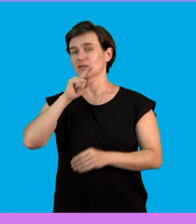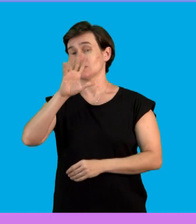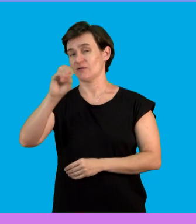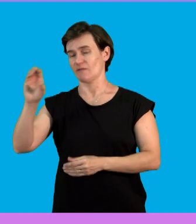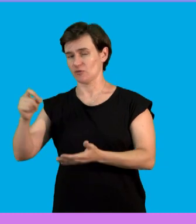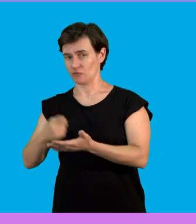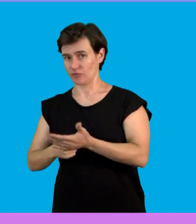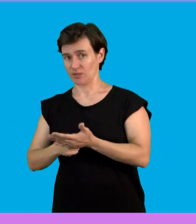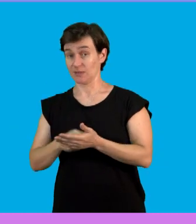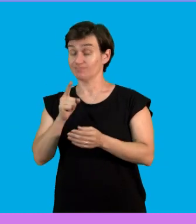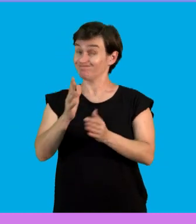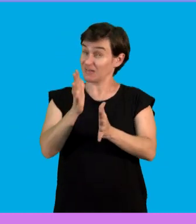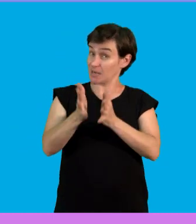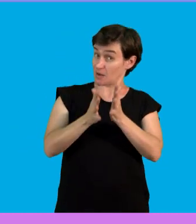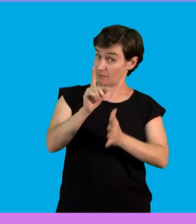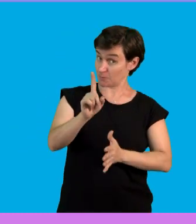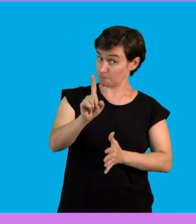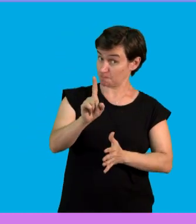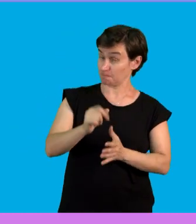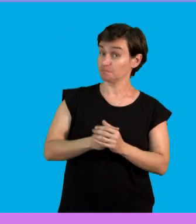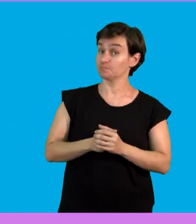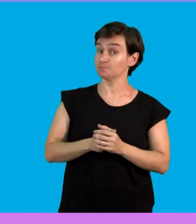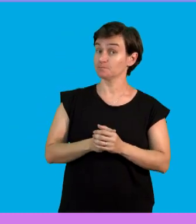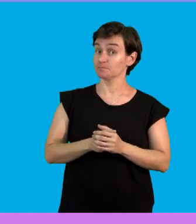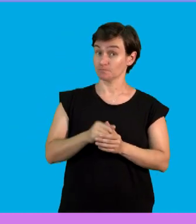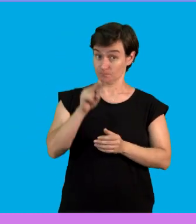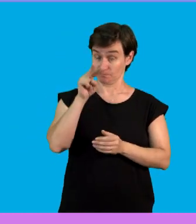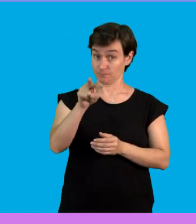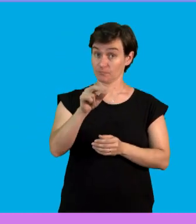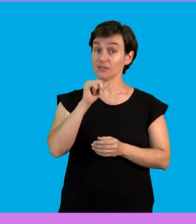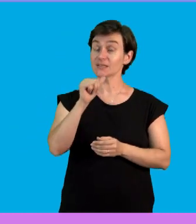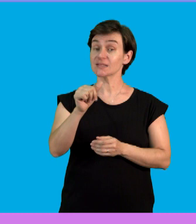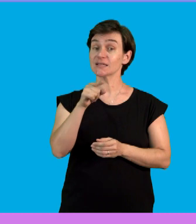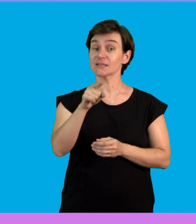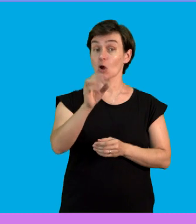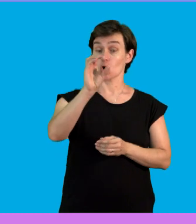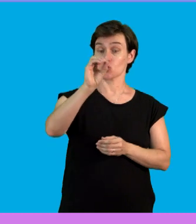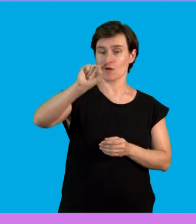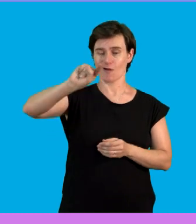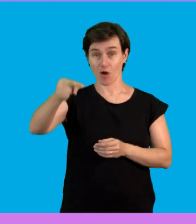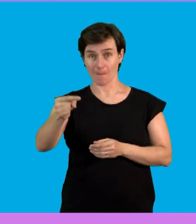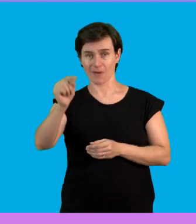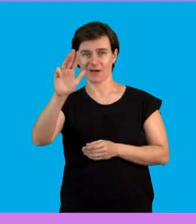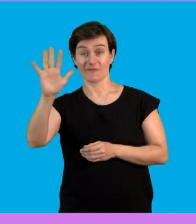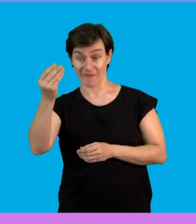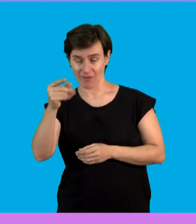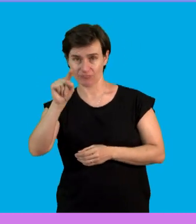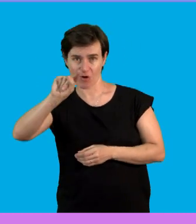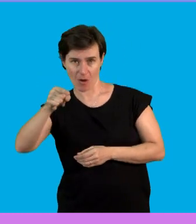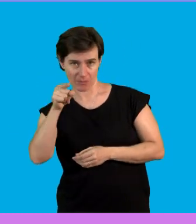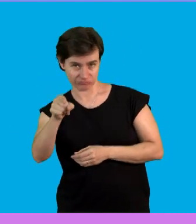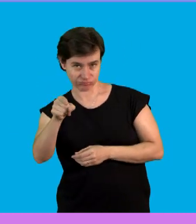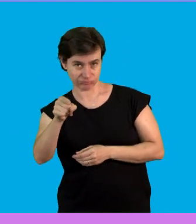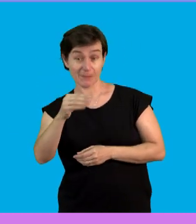6,500. But now, just be careful, look out for this. Because it's already in a decimal, don't forget that